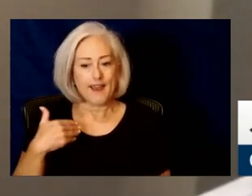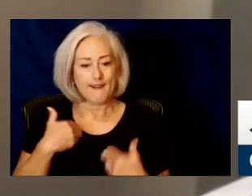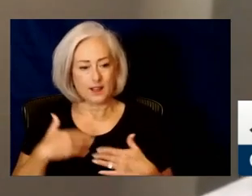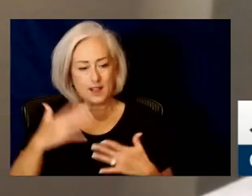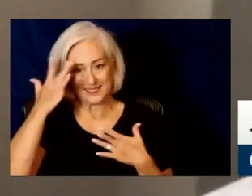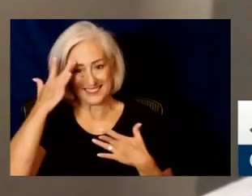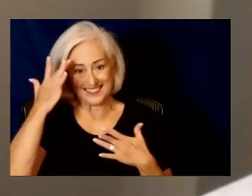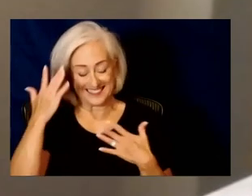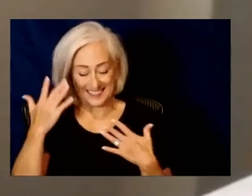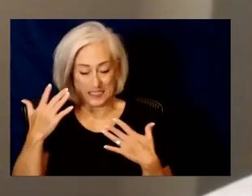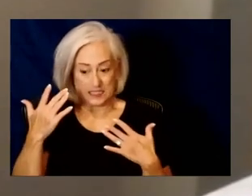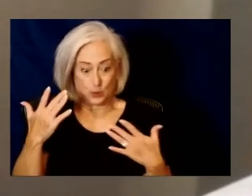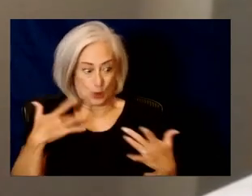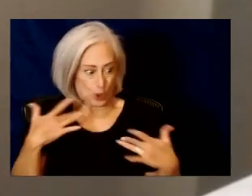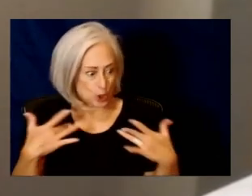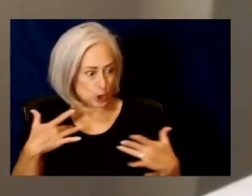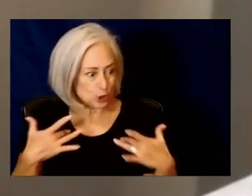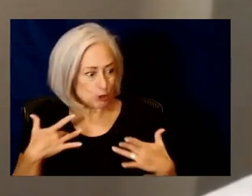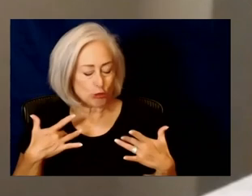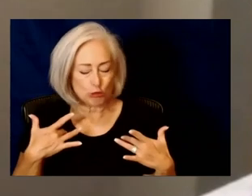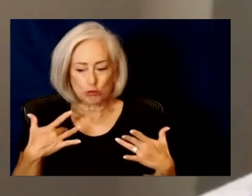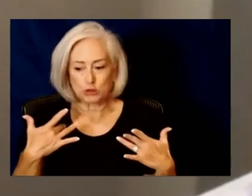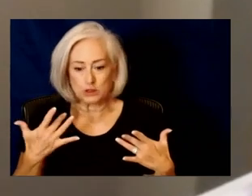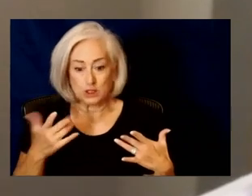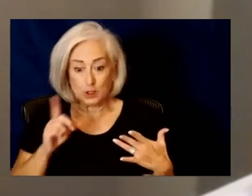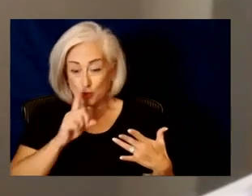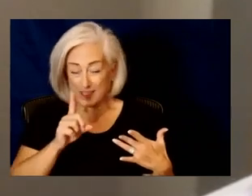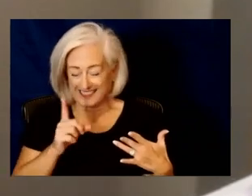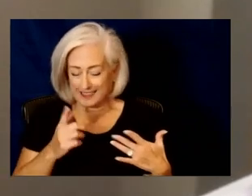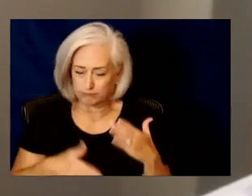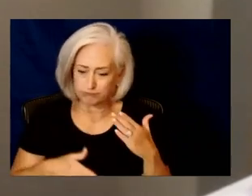know, with concern that they would really be at risk.